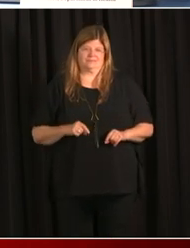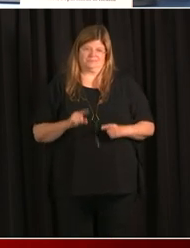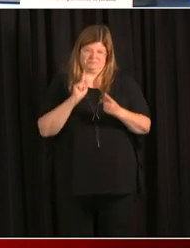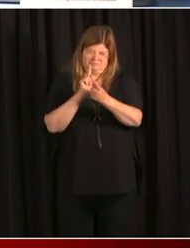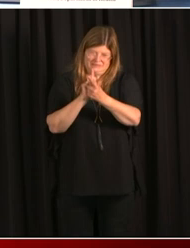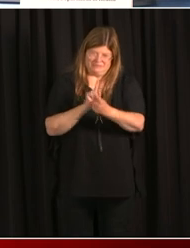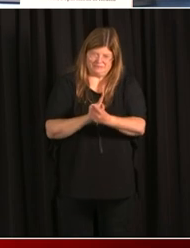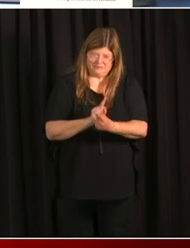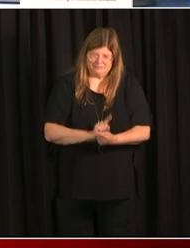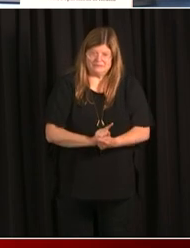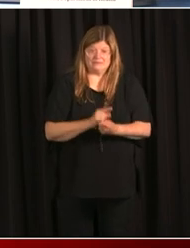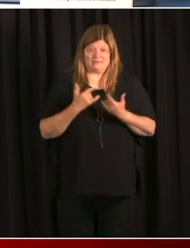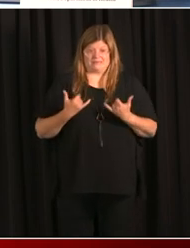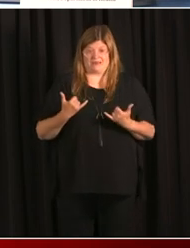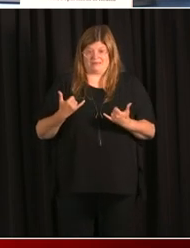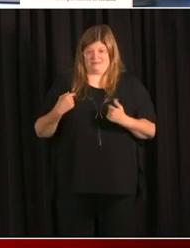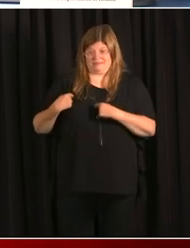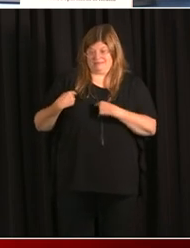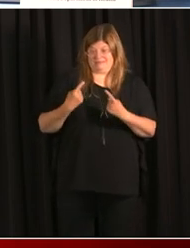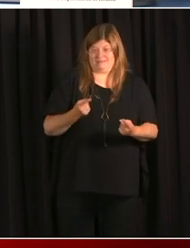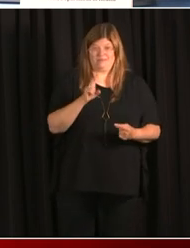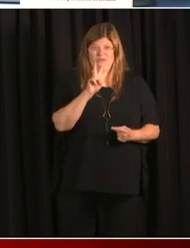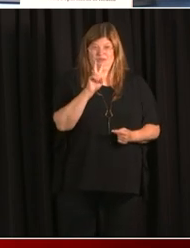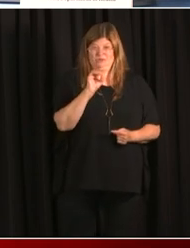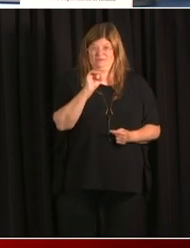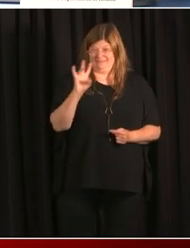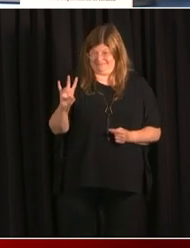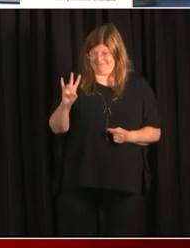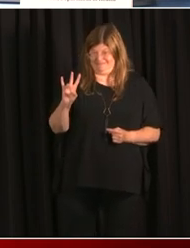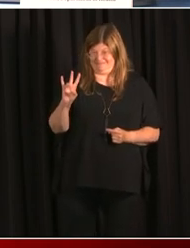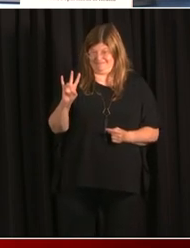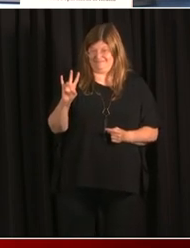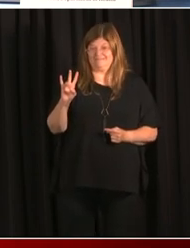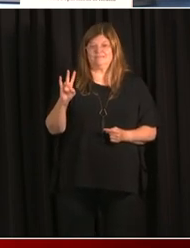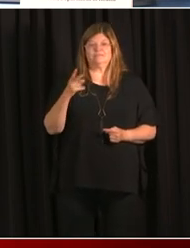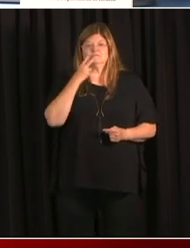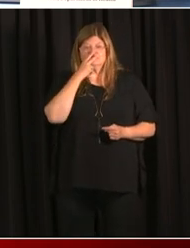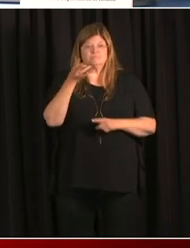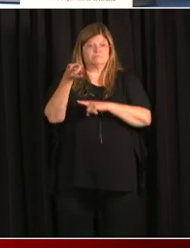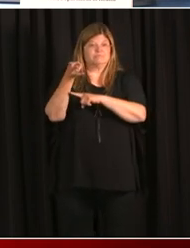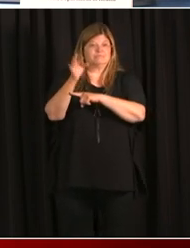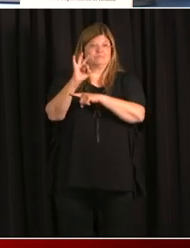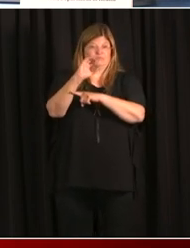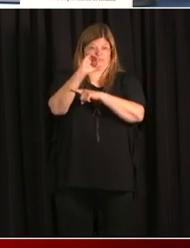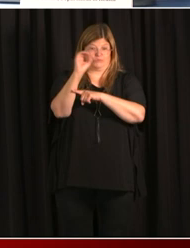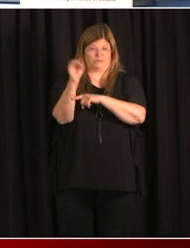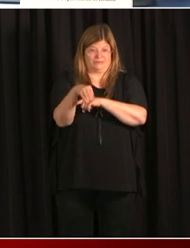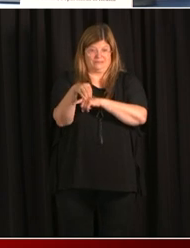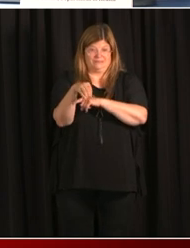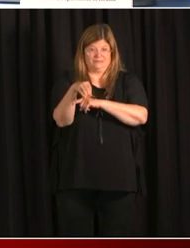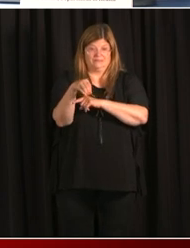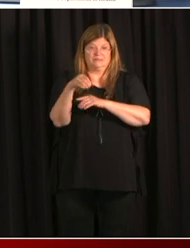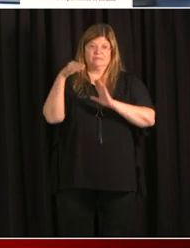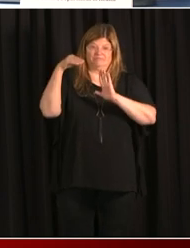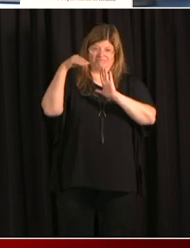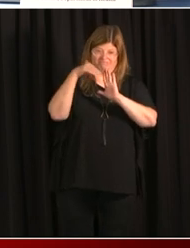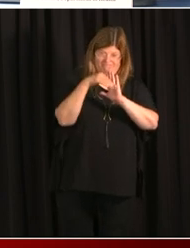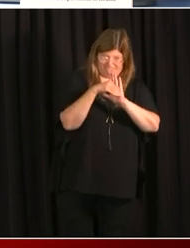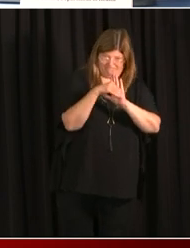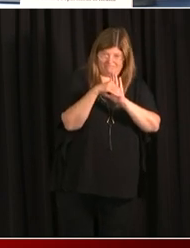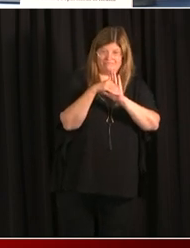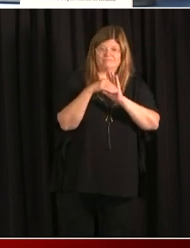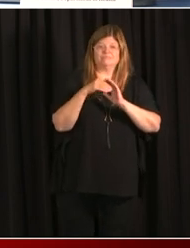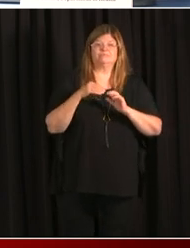years, 2007, where we've seen a 79% decline in the number of newly diagnosed HIV cases